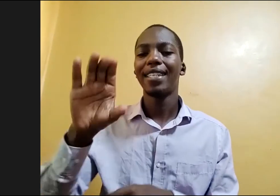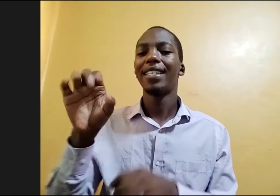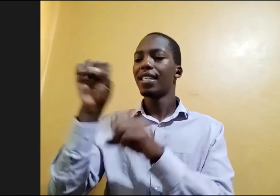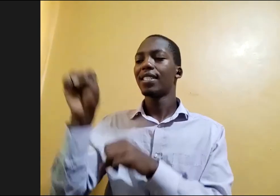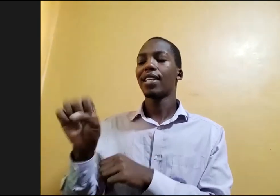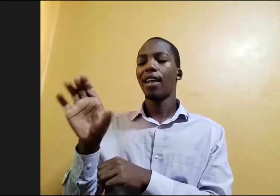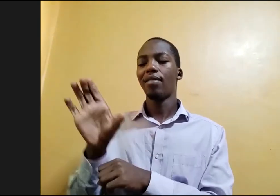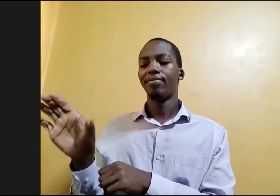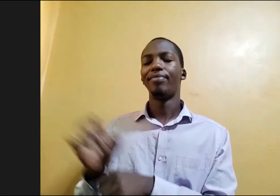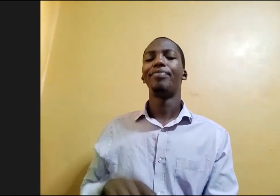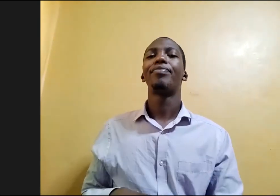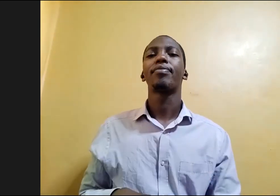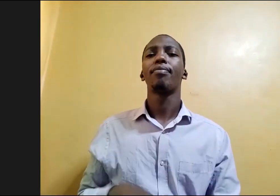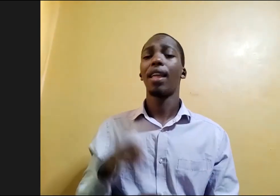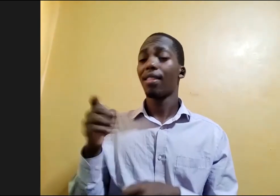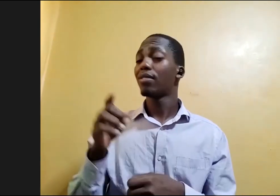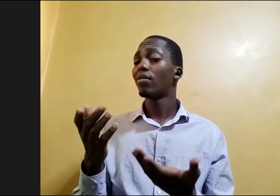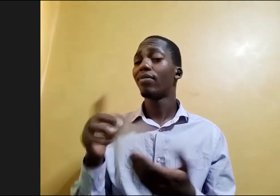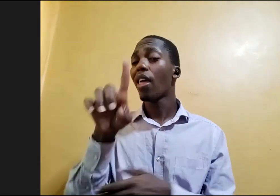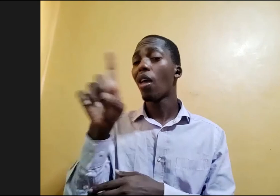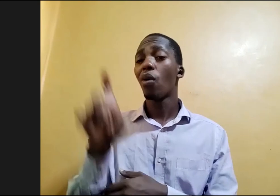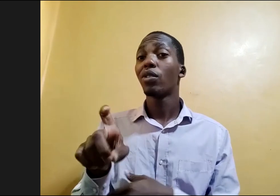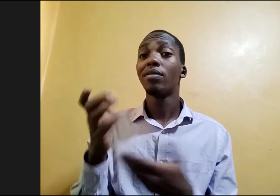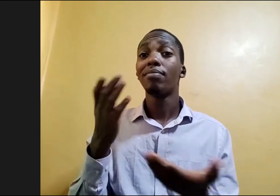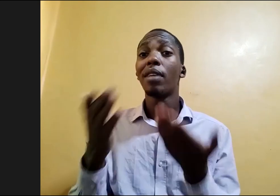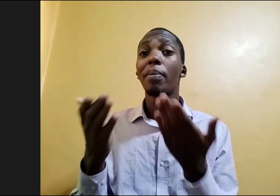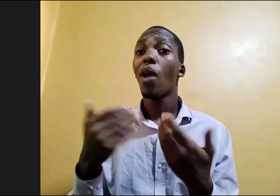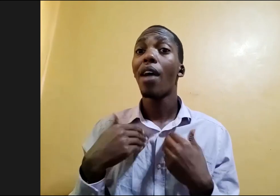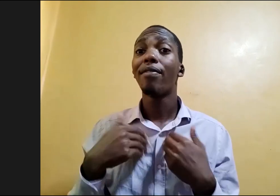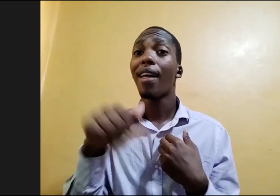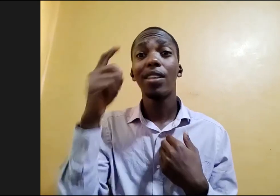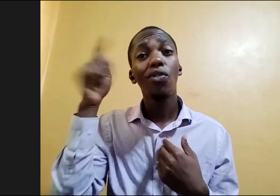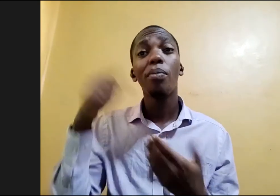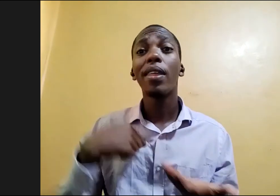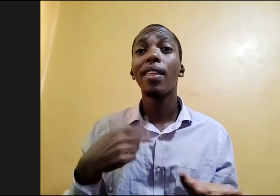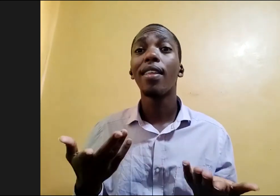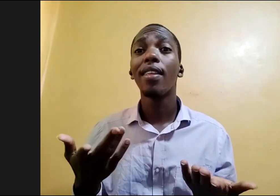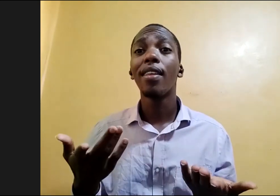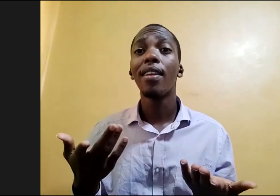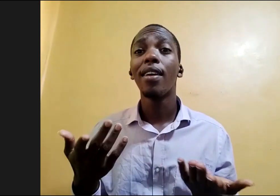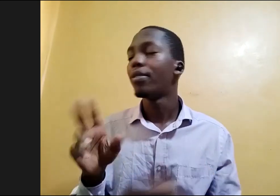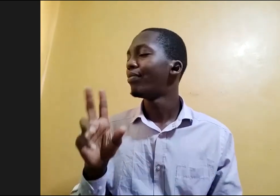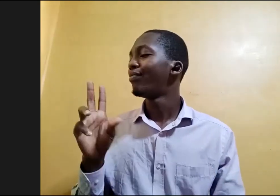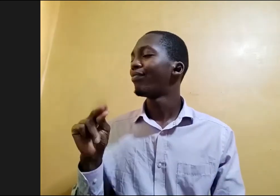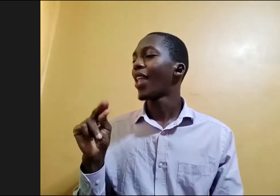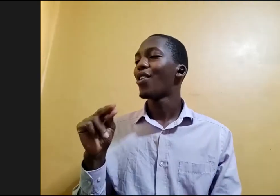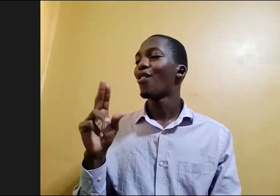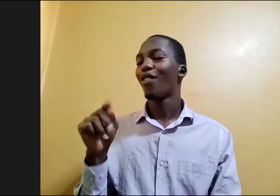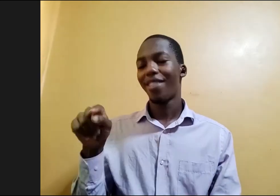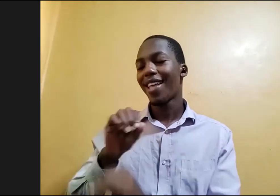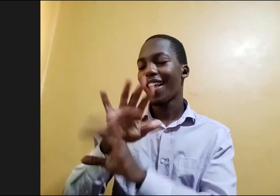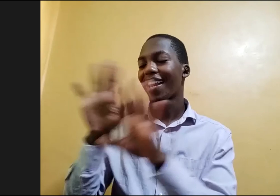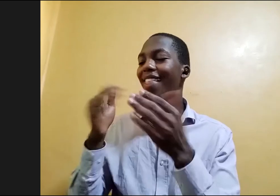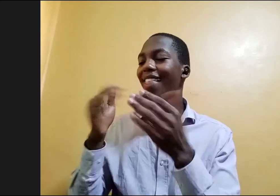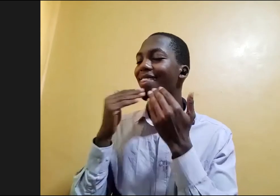questions, and do you have others for me? No, I think that was very clear. Thanks a lot,